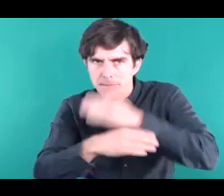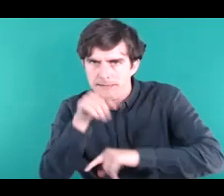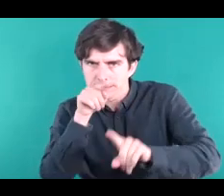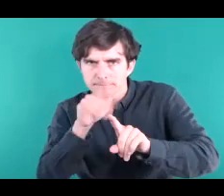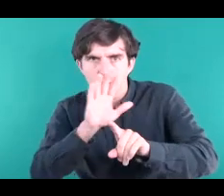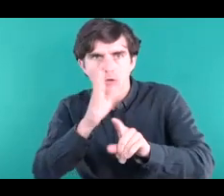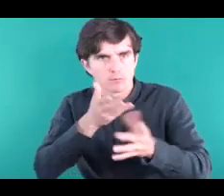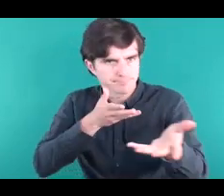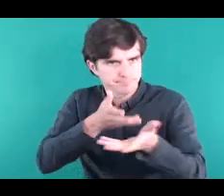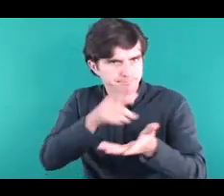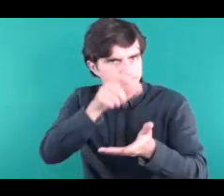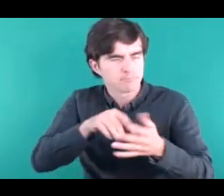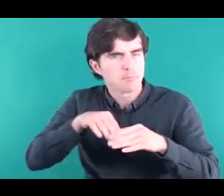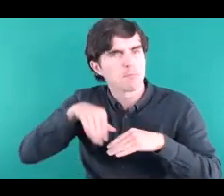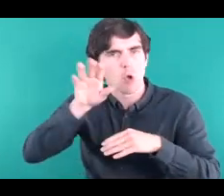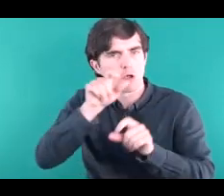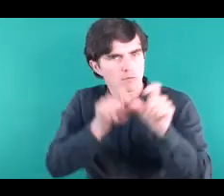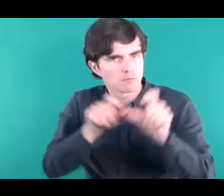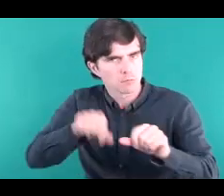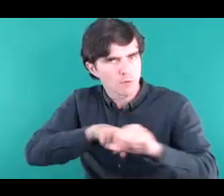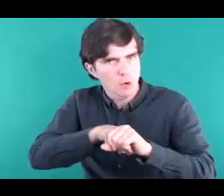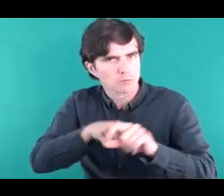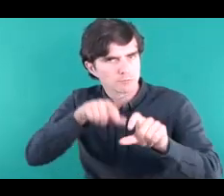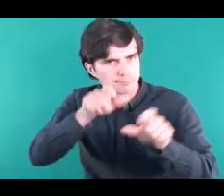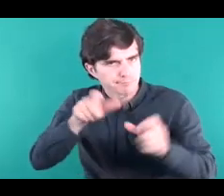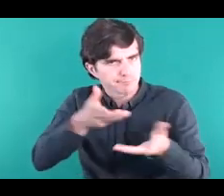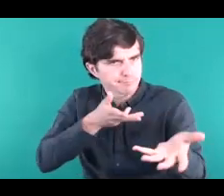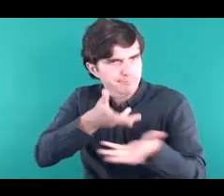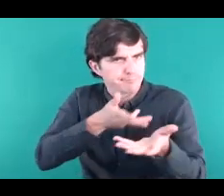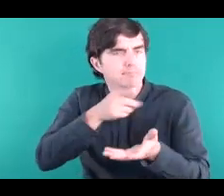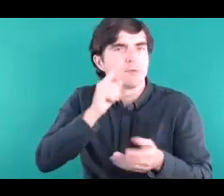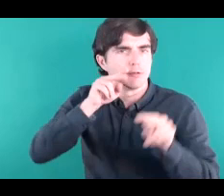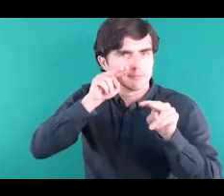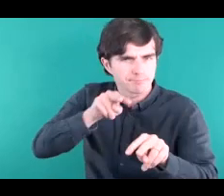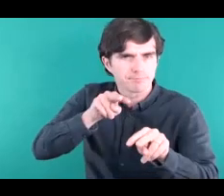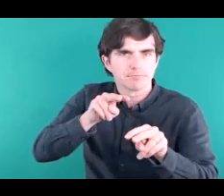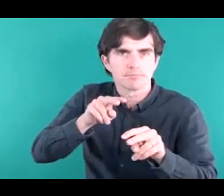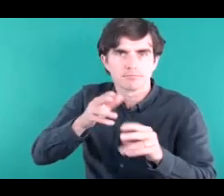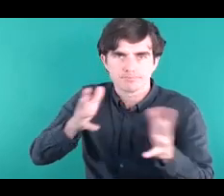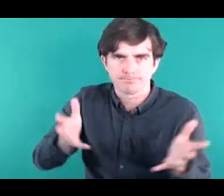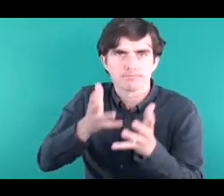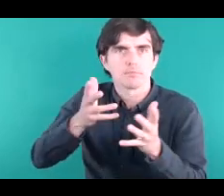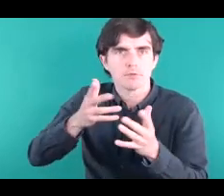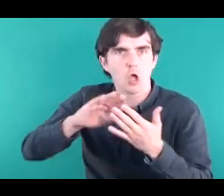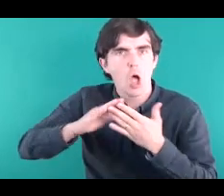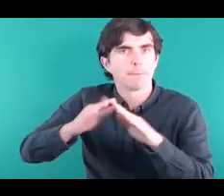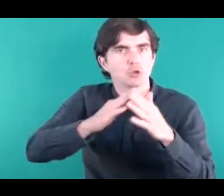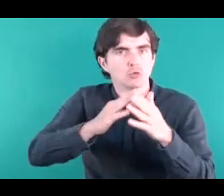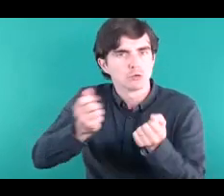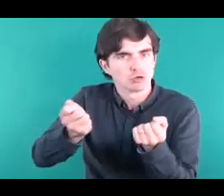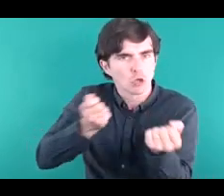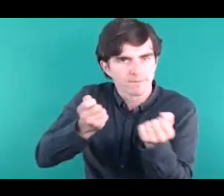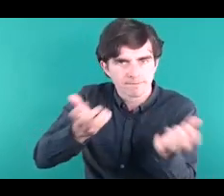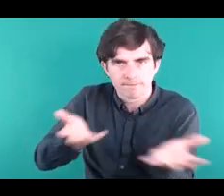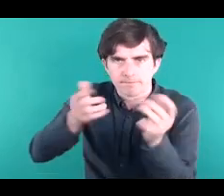respective organizations, from the design to the monitoring and evaluation of social protection schemes is very, very key to ensure that it